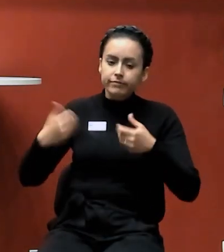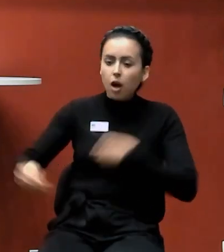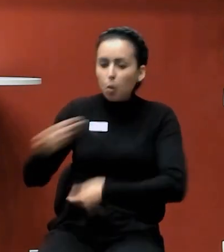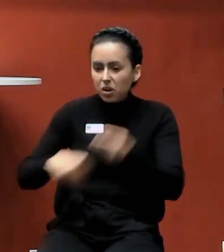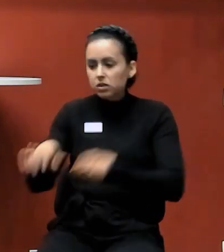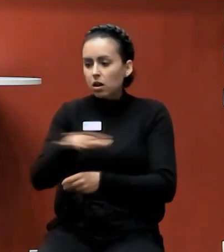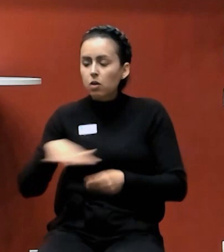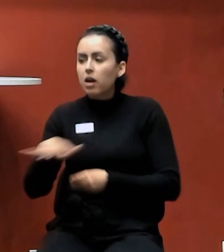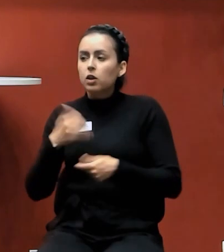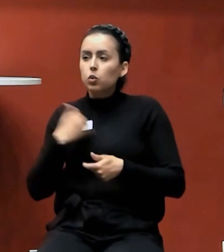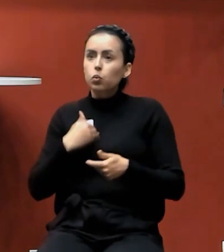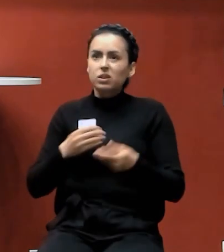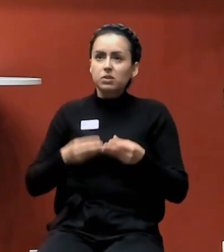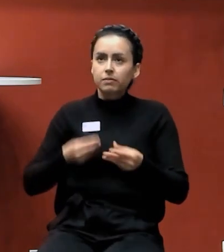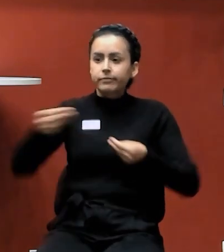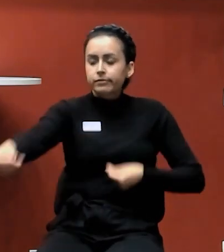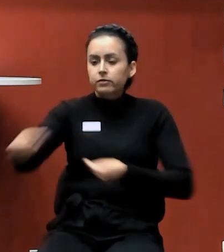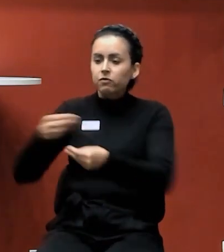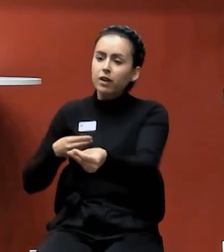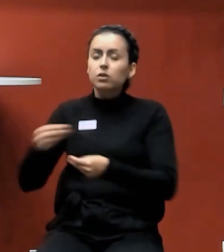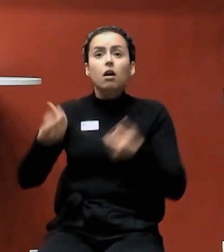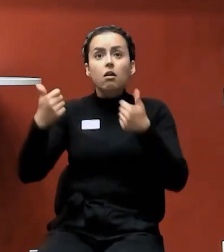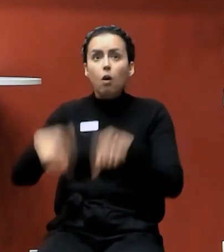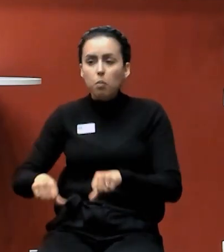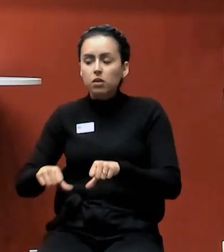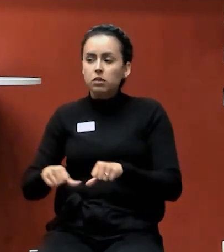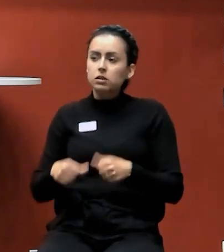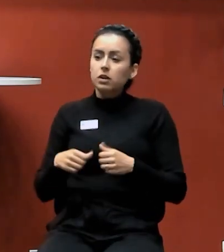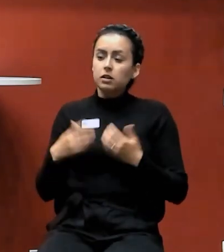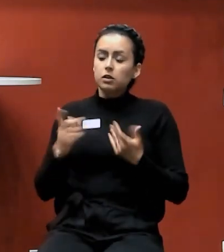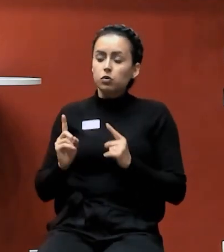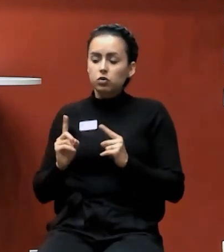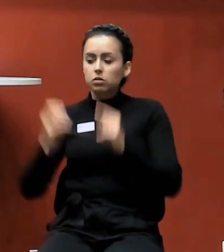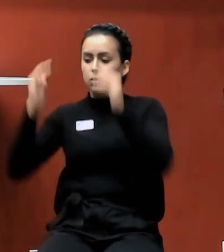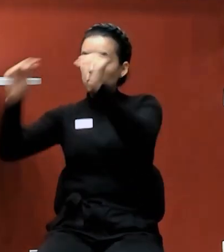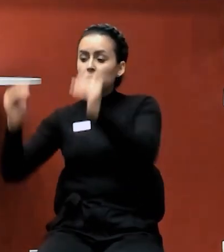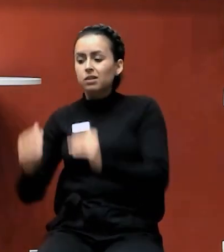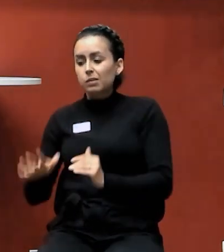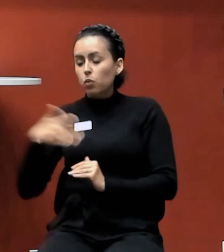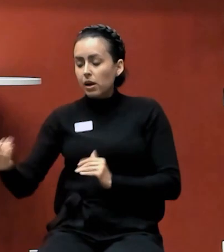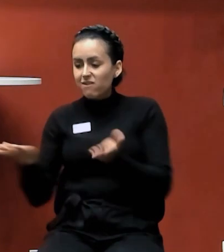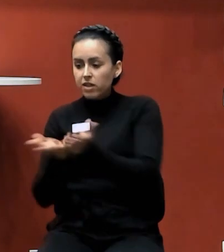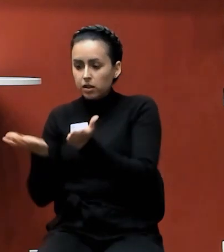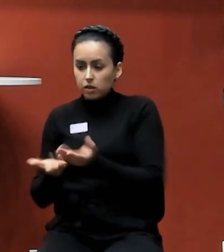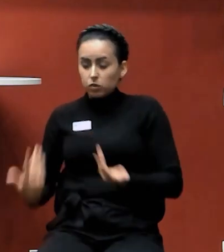are transactional. And now comparing it to the like organizational side at the same time, when we talk about tokenism, I feel